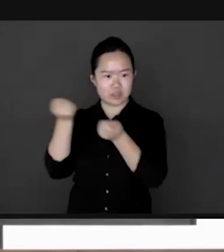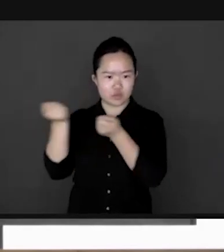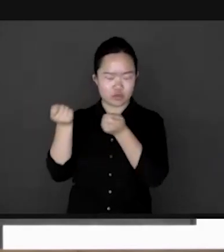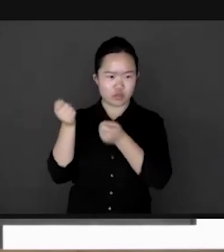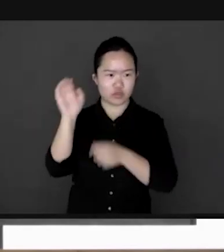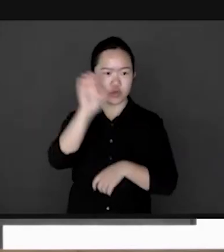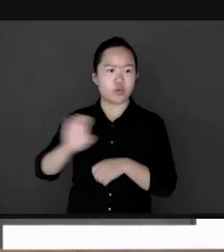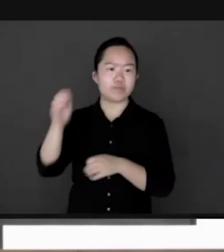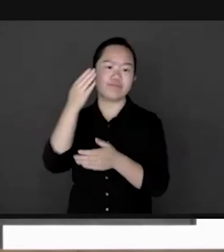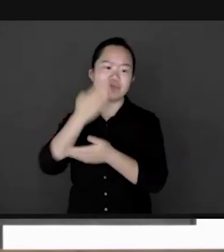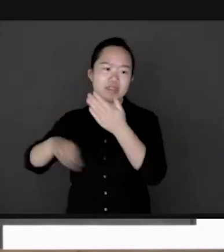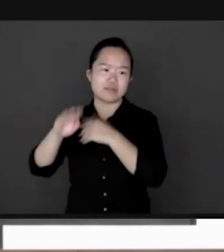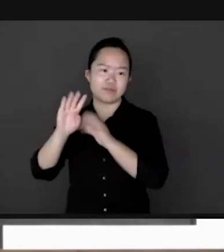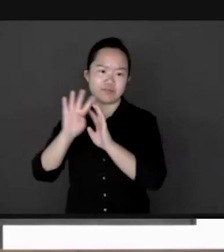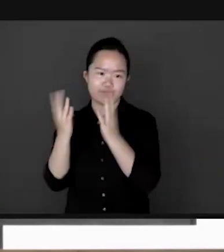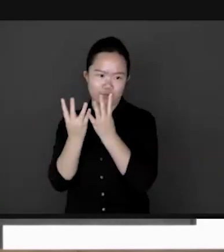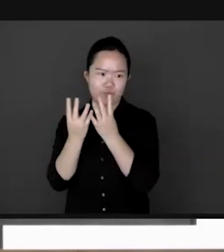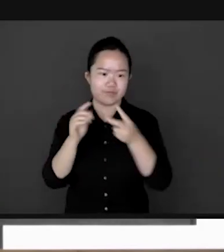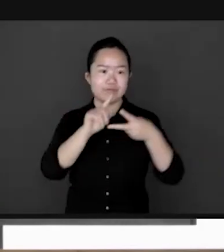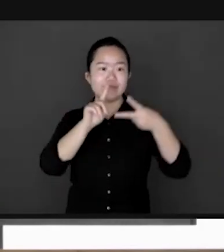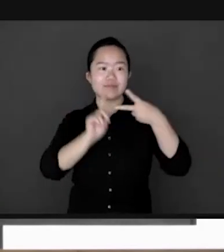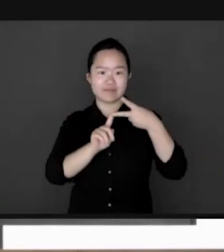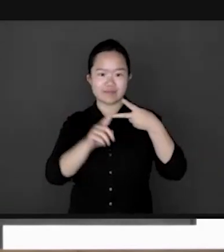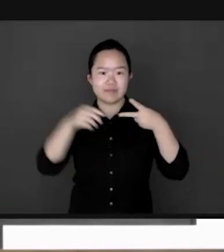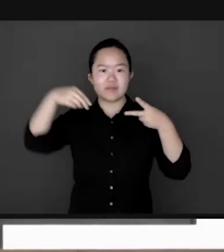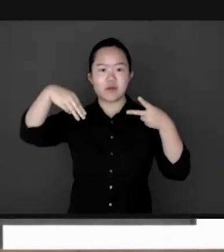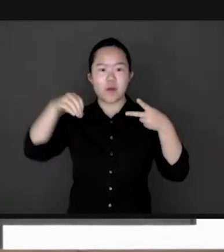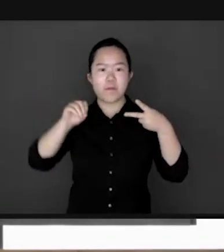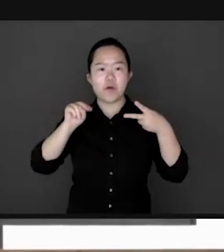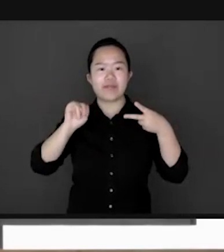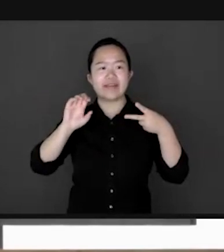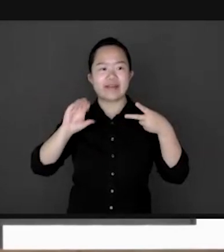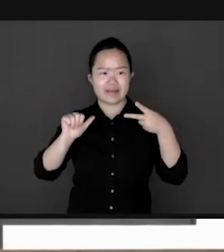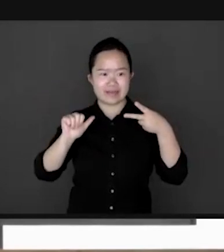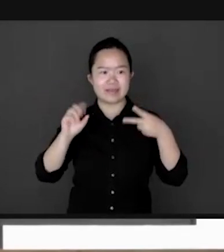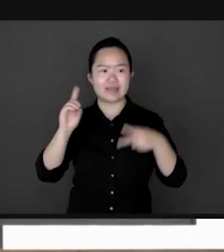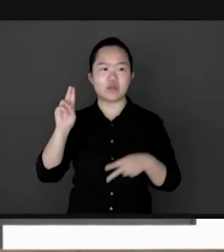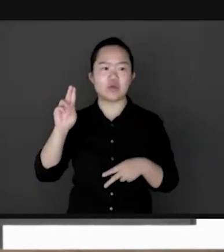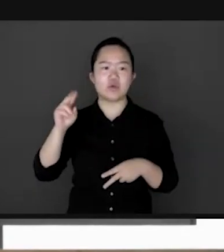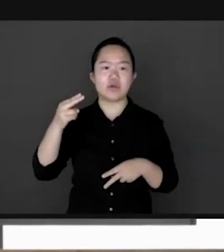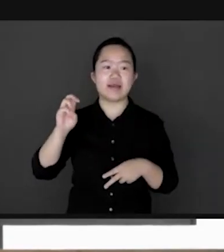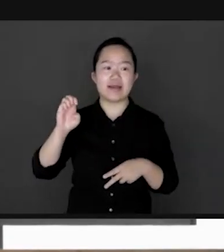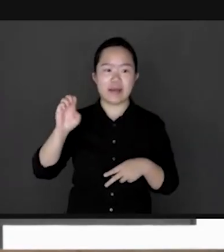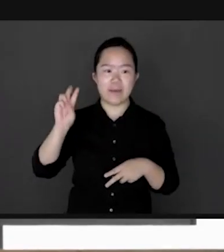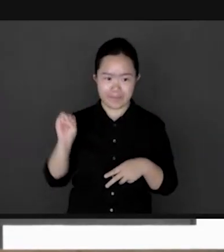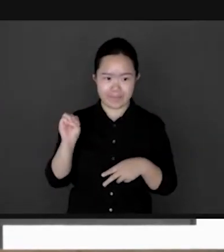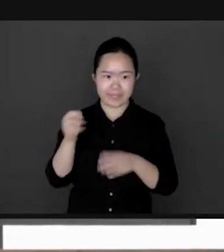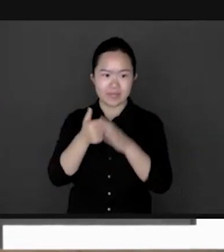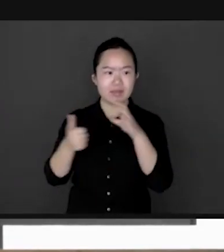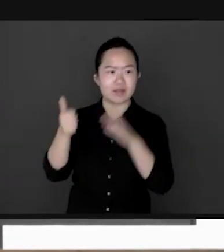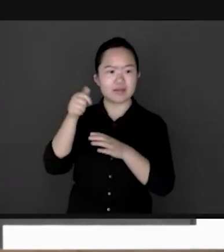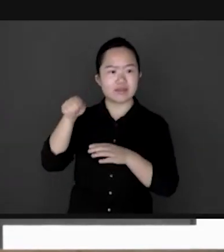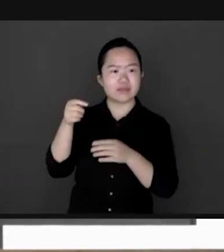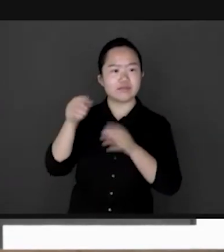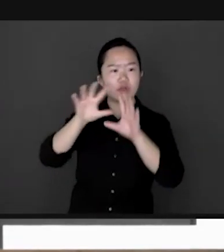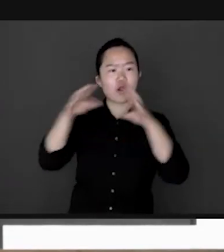had to rebook a flight, so he's now in the air somewhere from Dubai to the US. And then we will have a short panel with